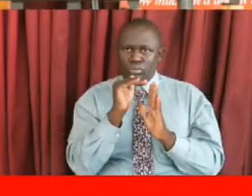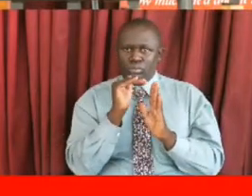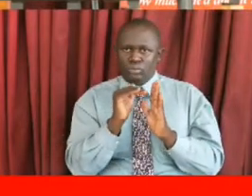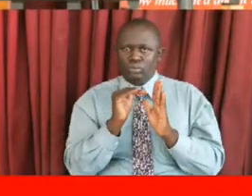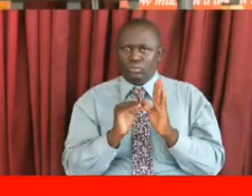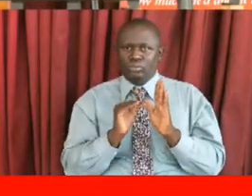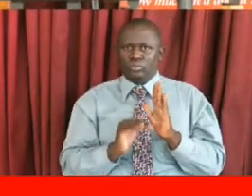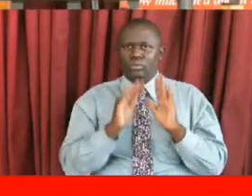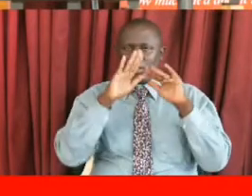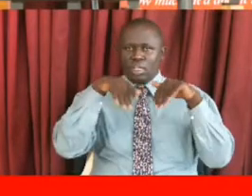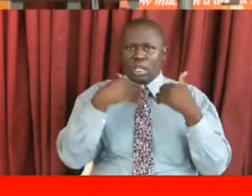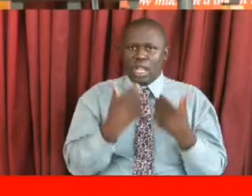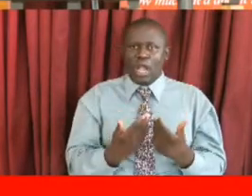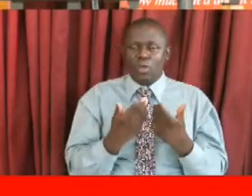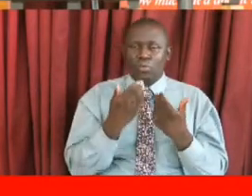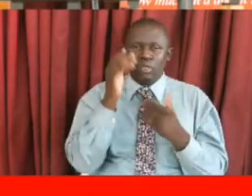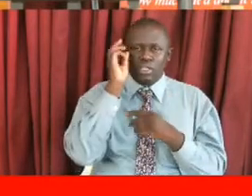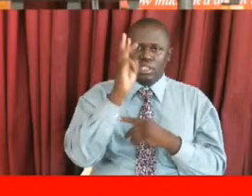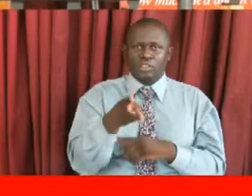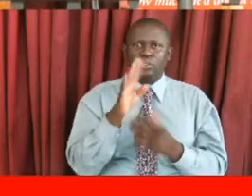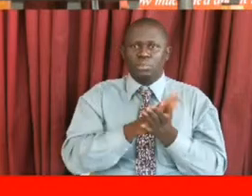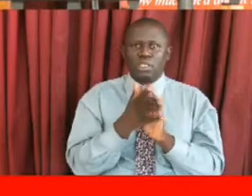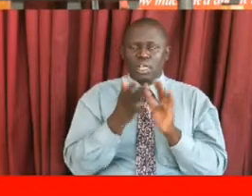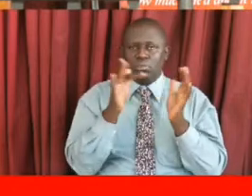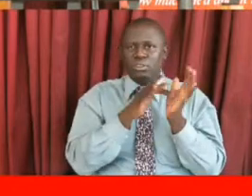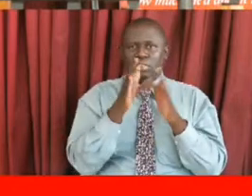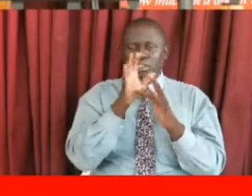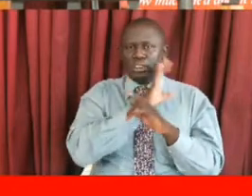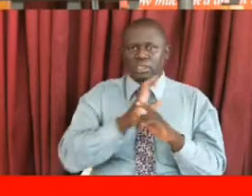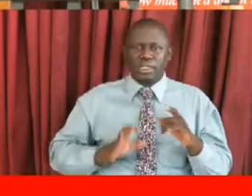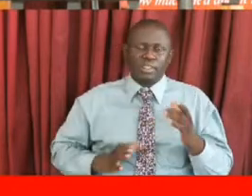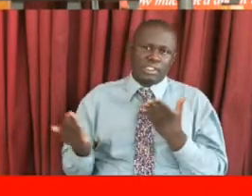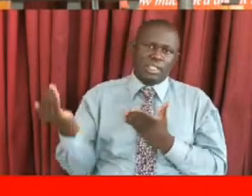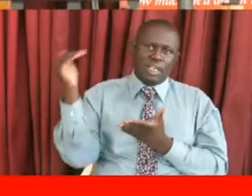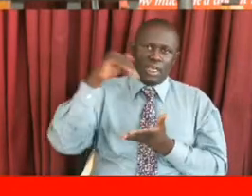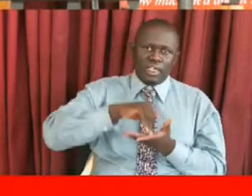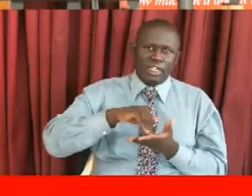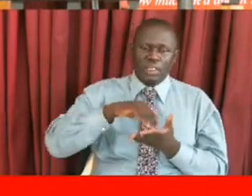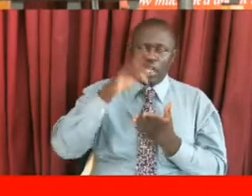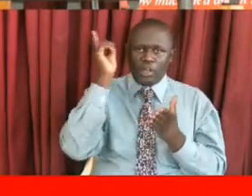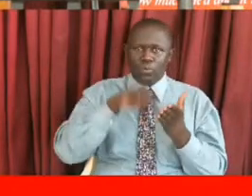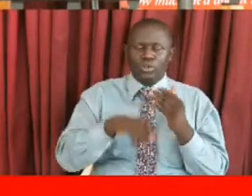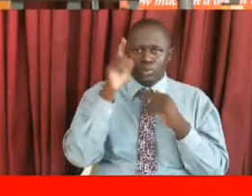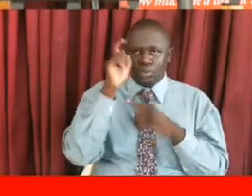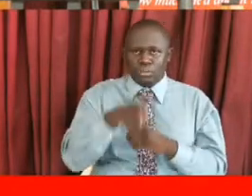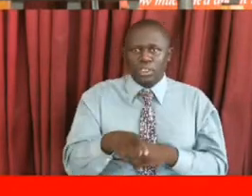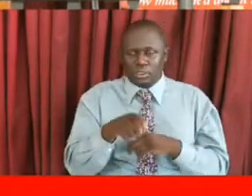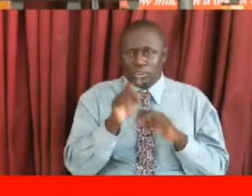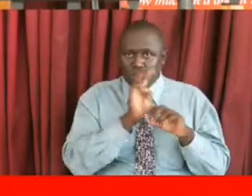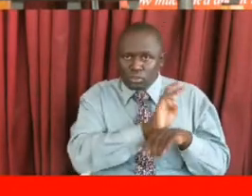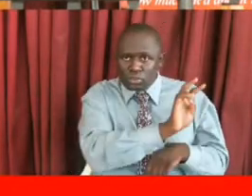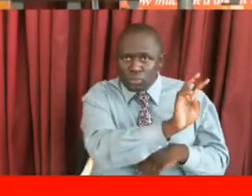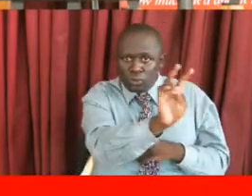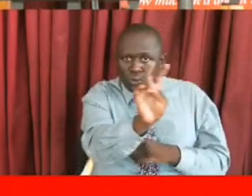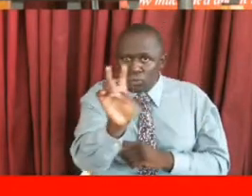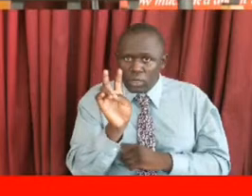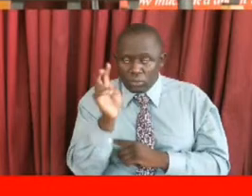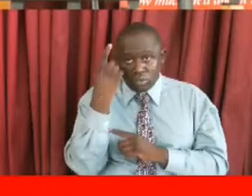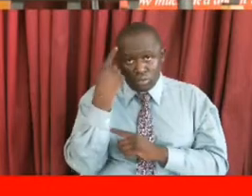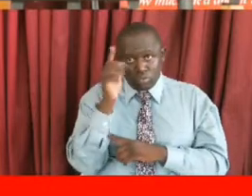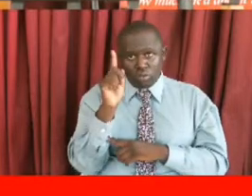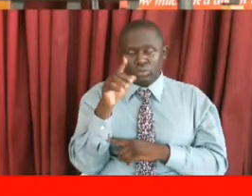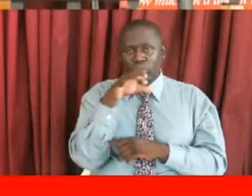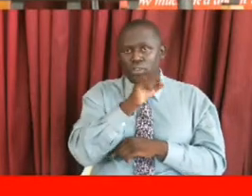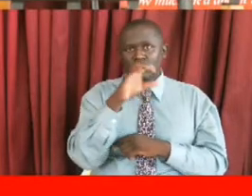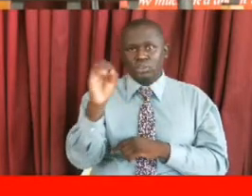will become Jesus Christ again and what we must look out for so he